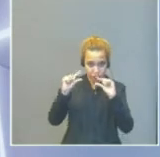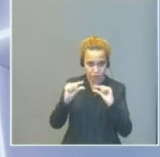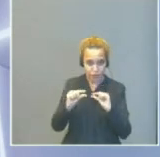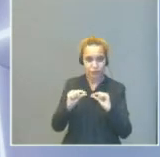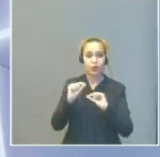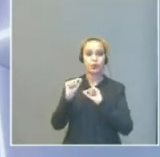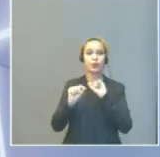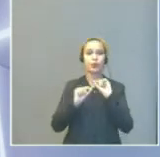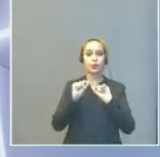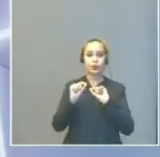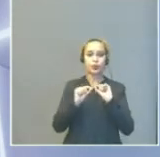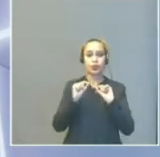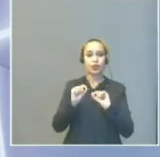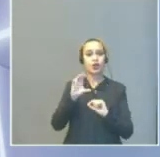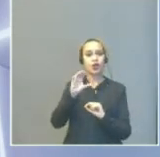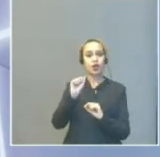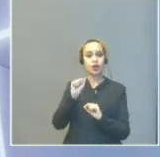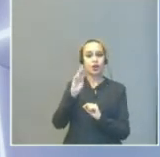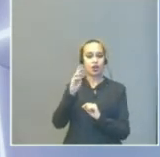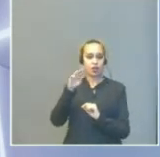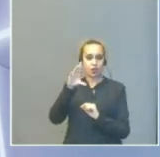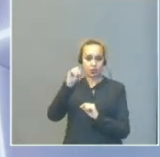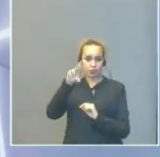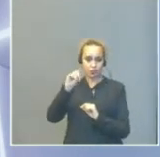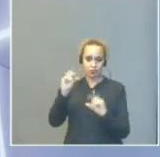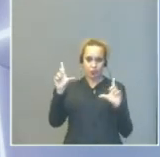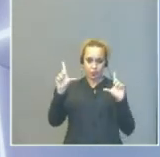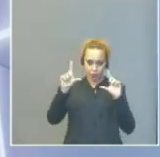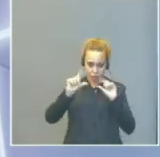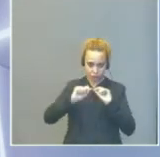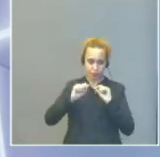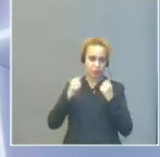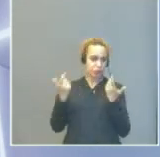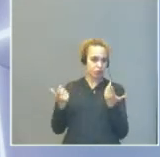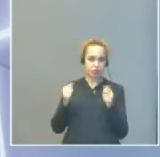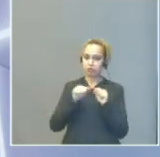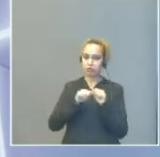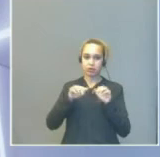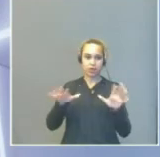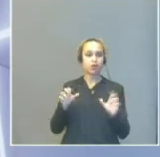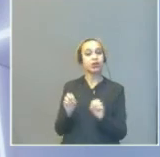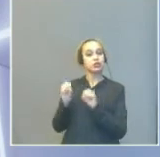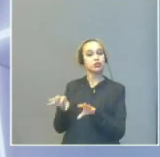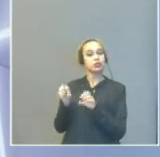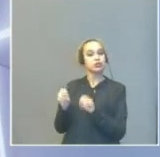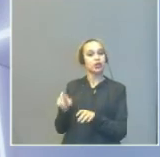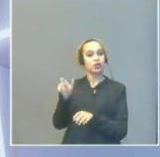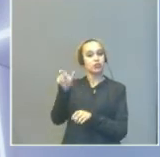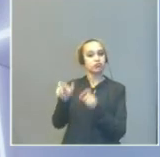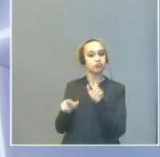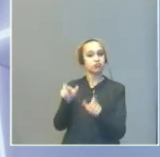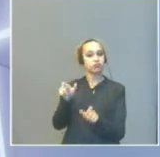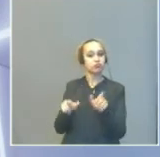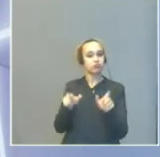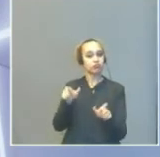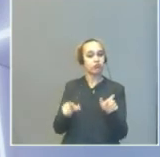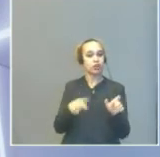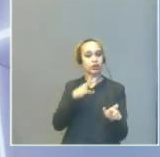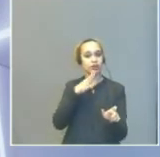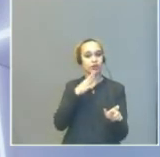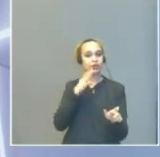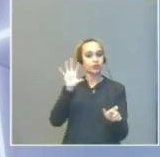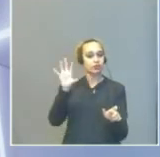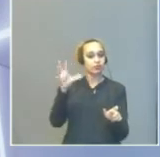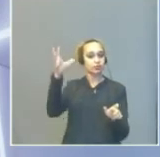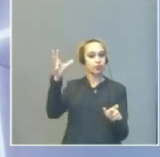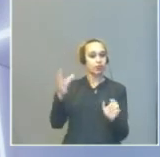emissions, reducing it to getting the word out or educating people about climate justice. And I feel the trickster archetype